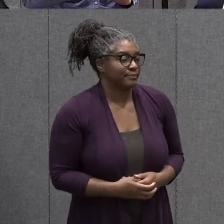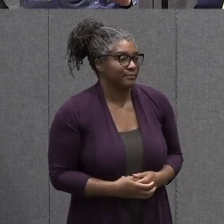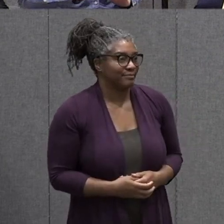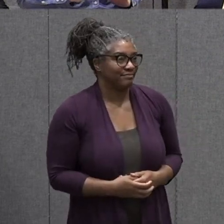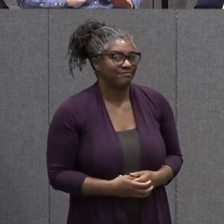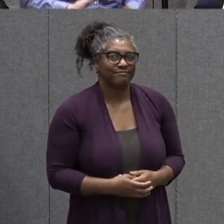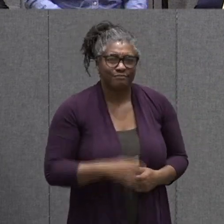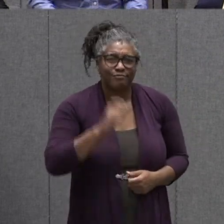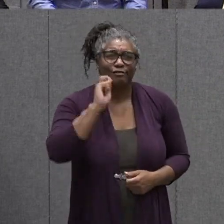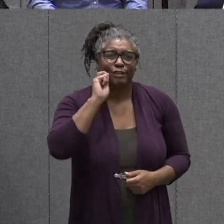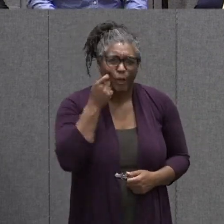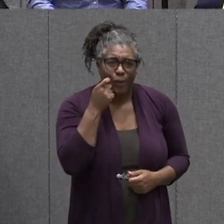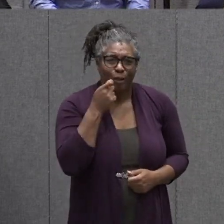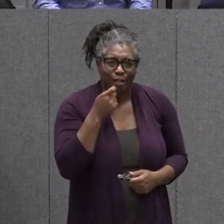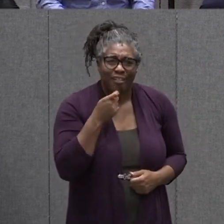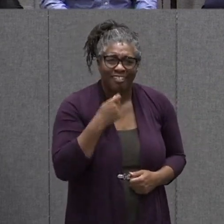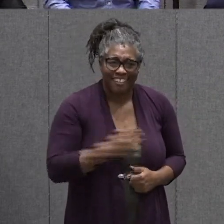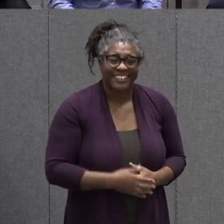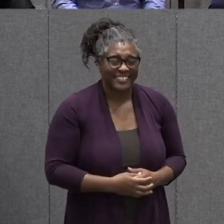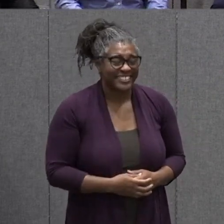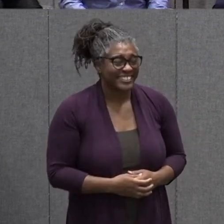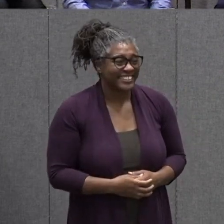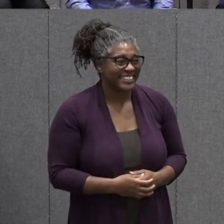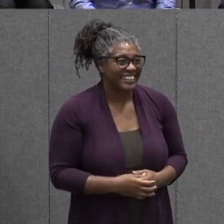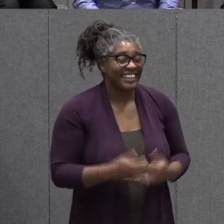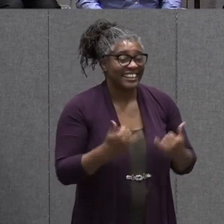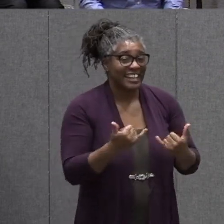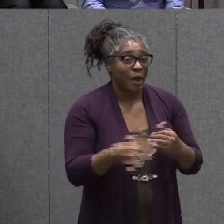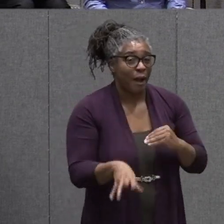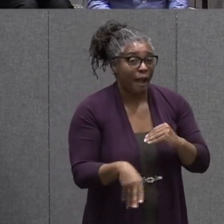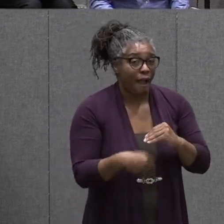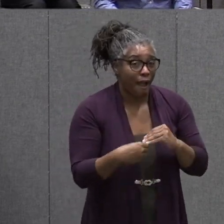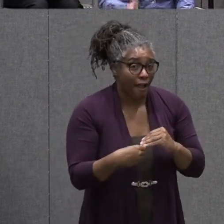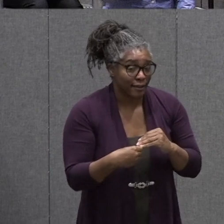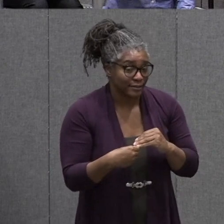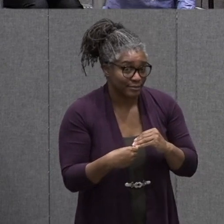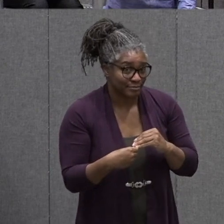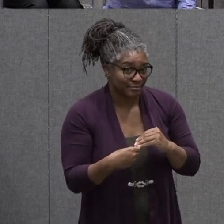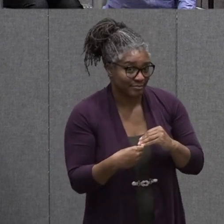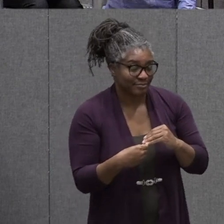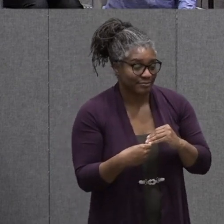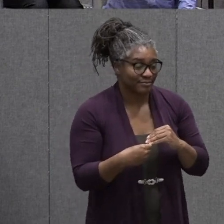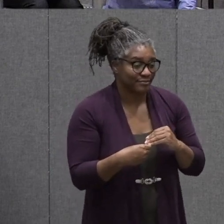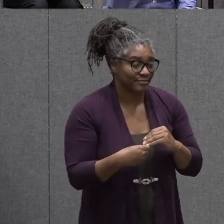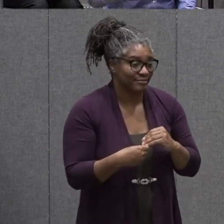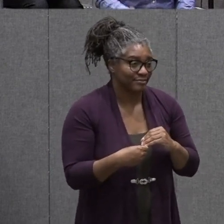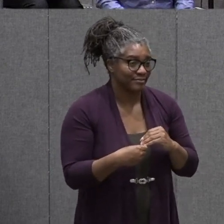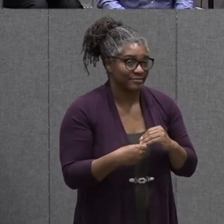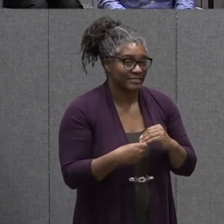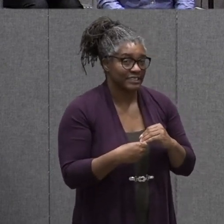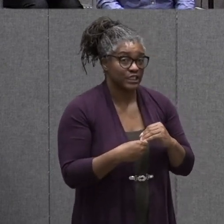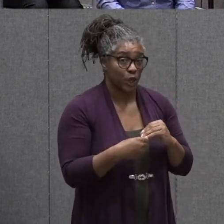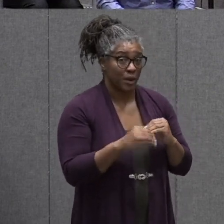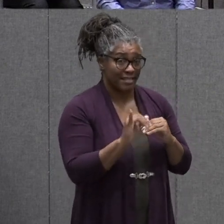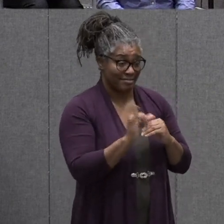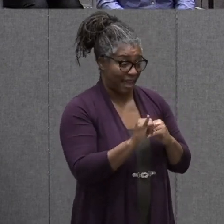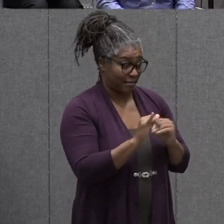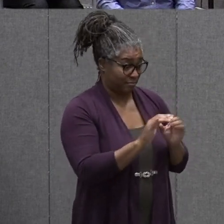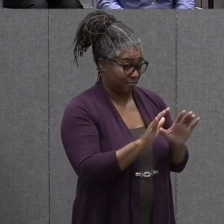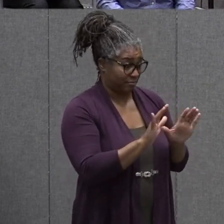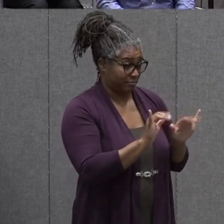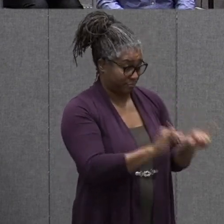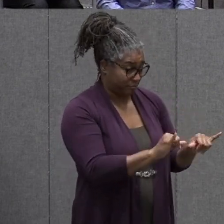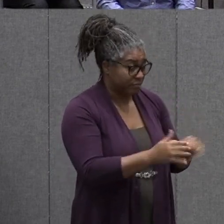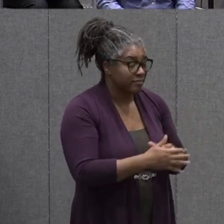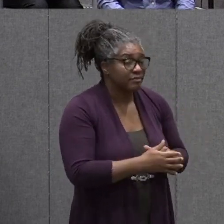That's pretty cool. Now let's add to that. Let's add to that. Okay, I'm going to say hit me one